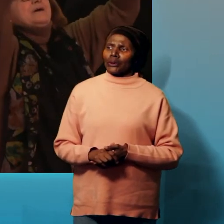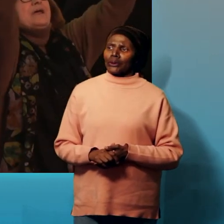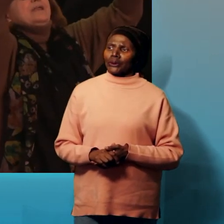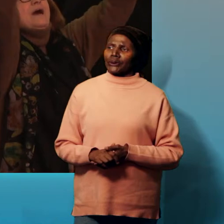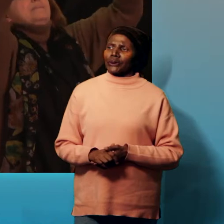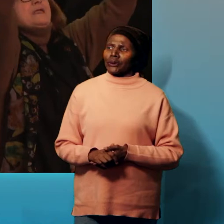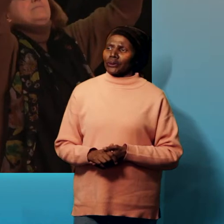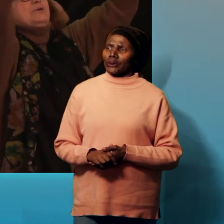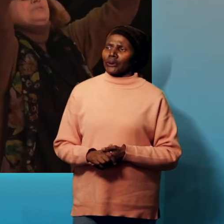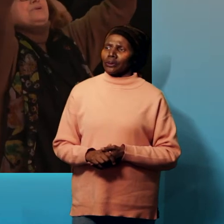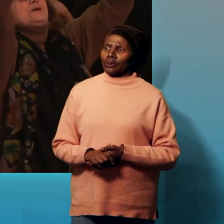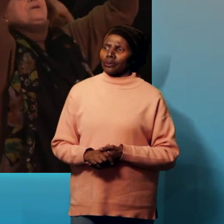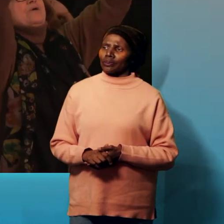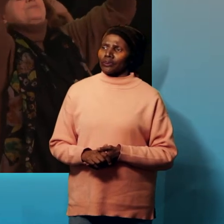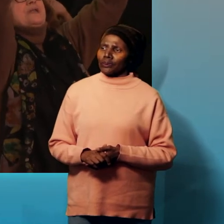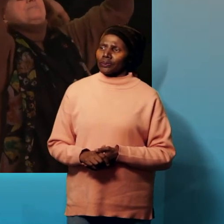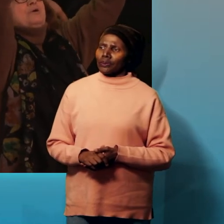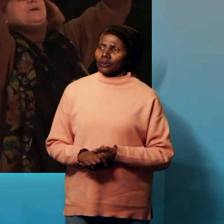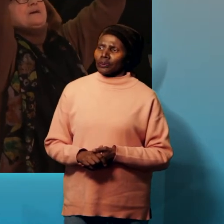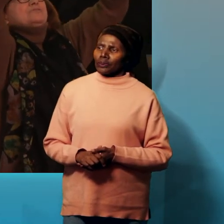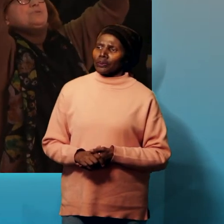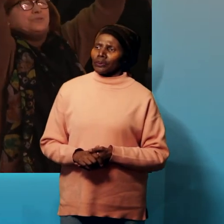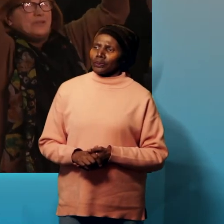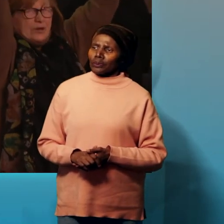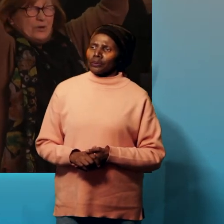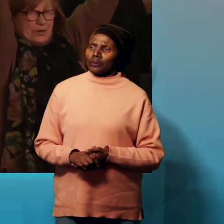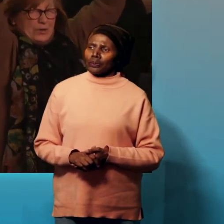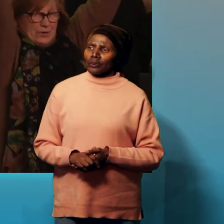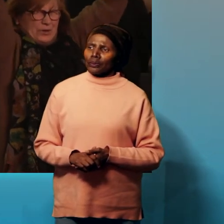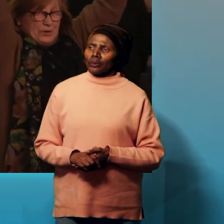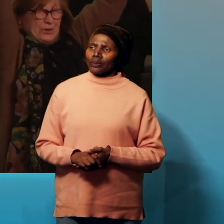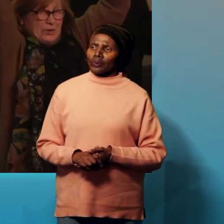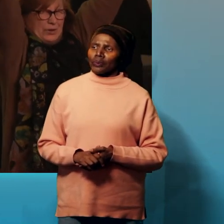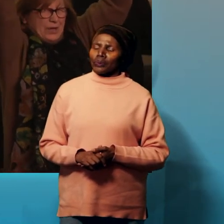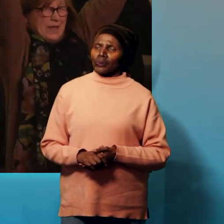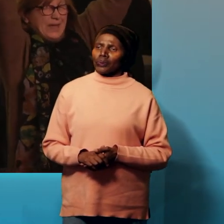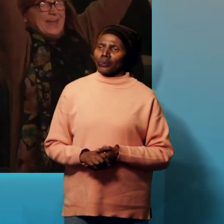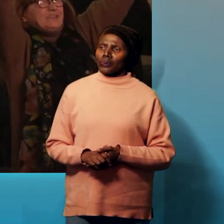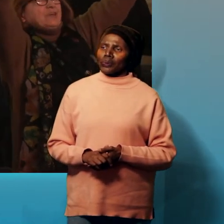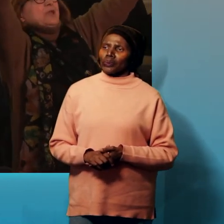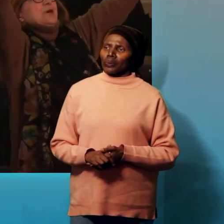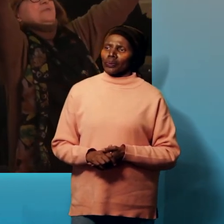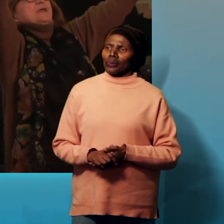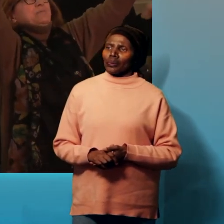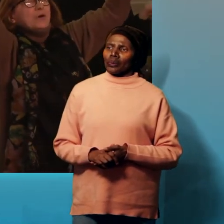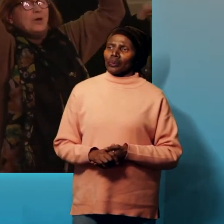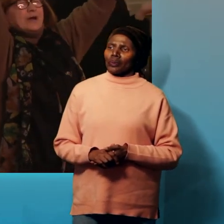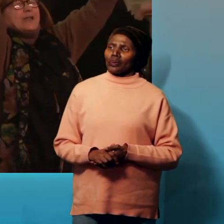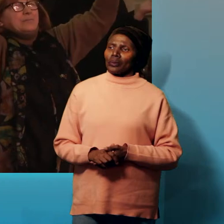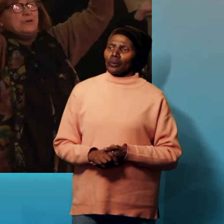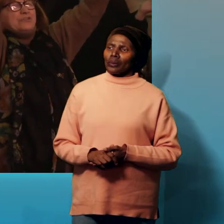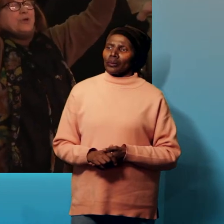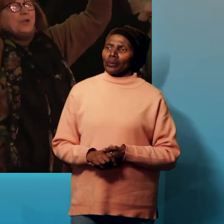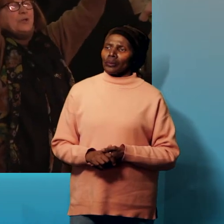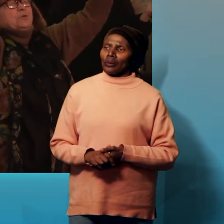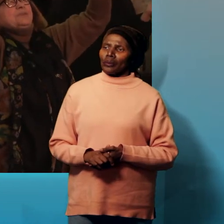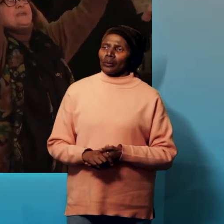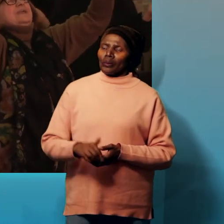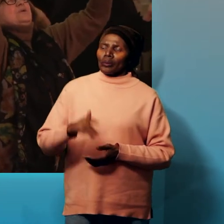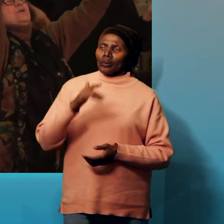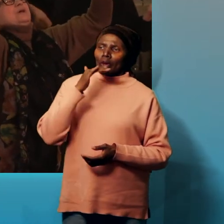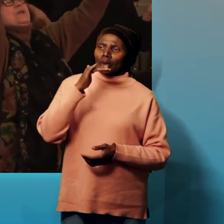ketia larabose kia namante debokosa zemante debakosa larabosha